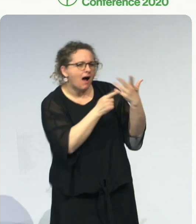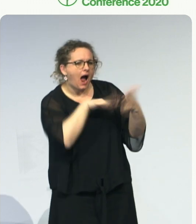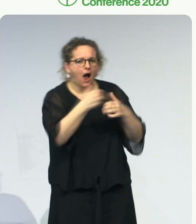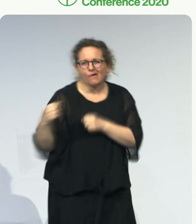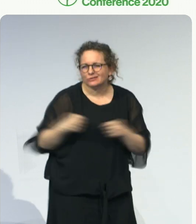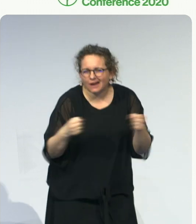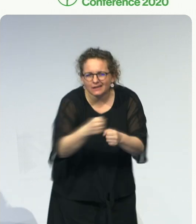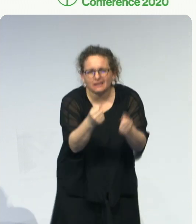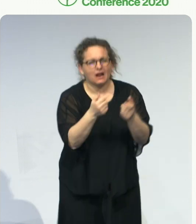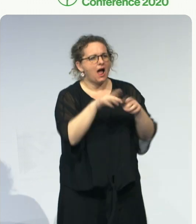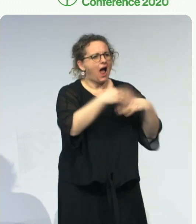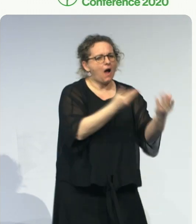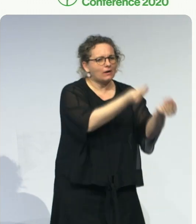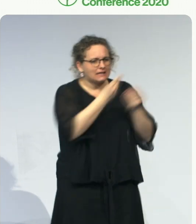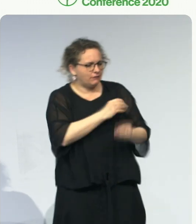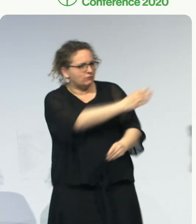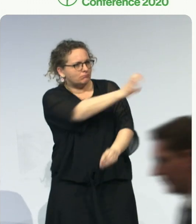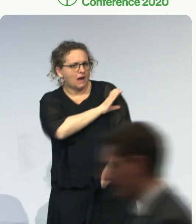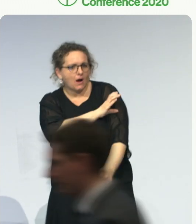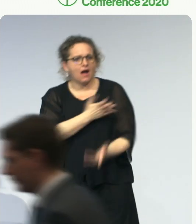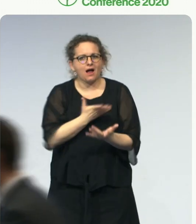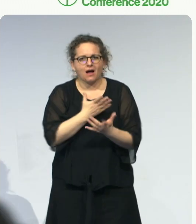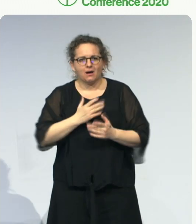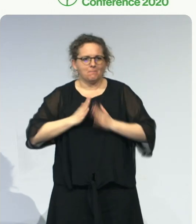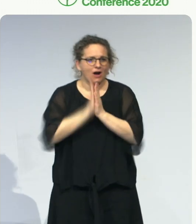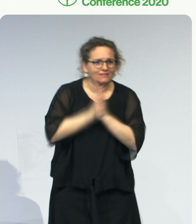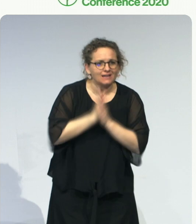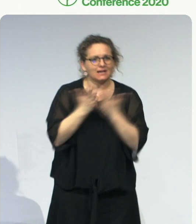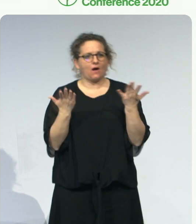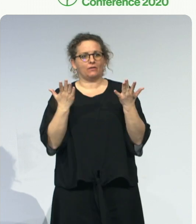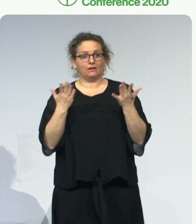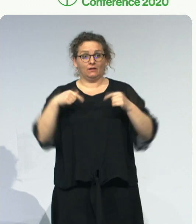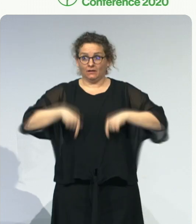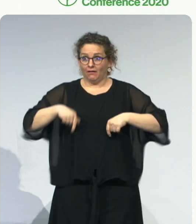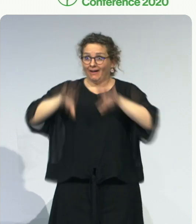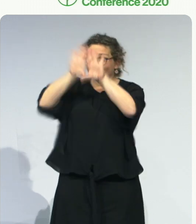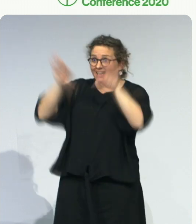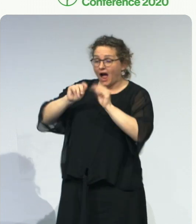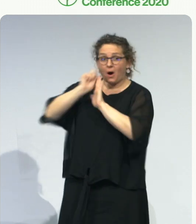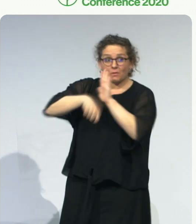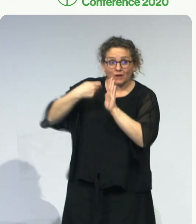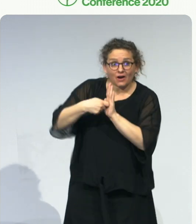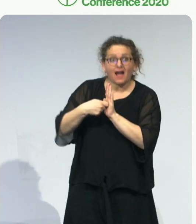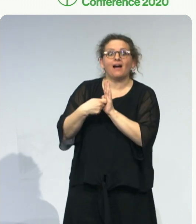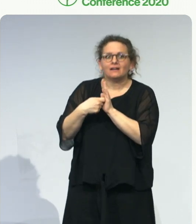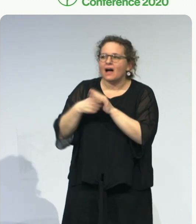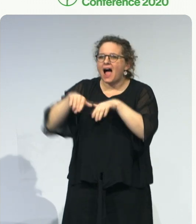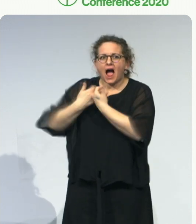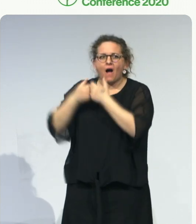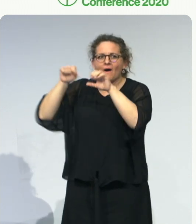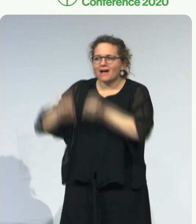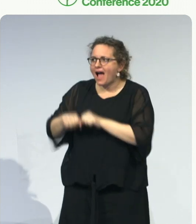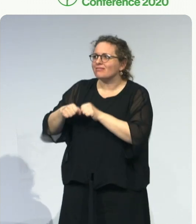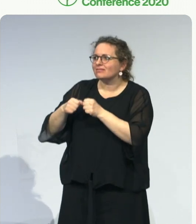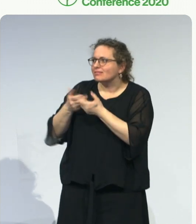extent possible. This is doable and feasible. The Zero Project is a prime example of how it can be done.